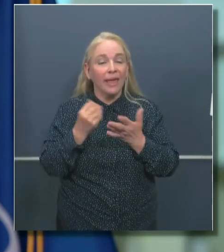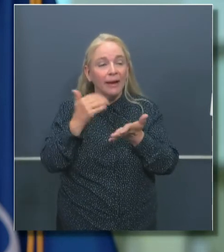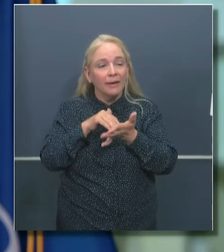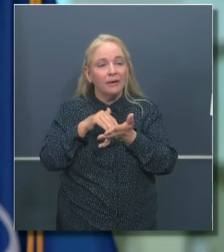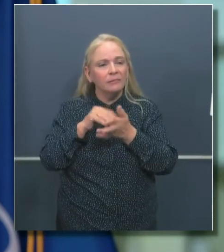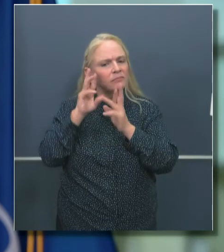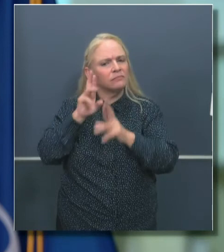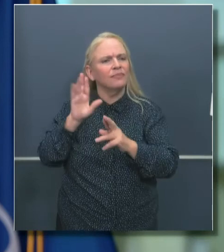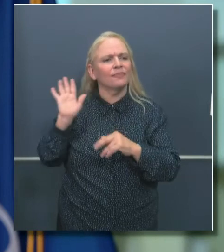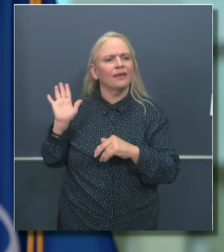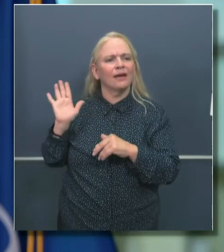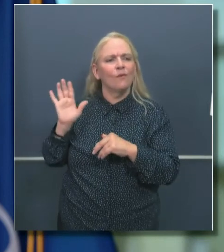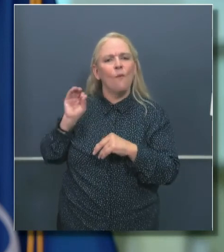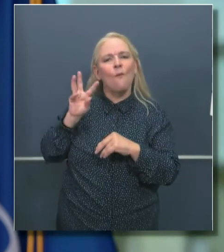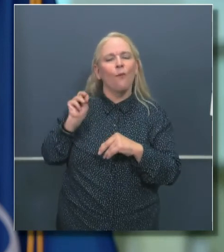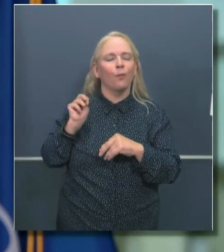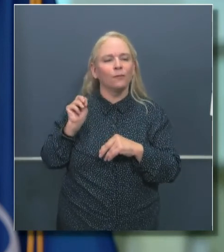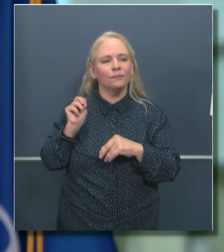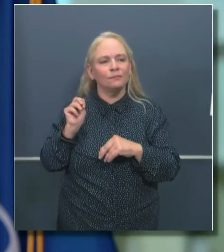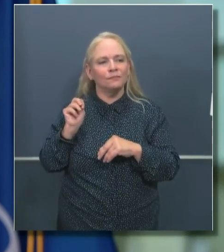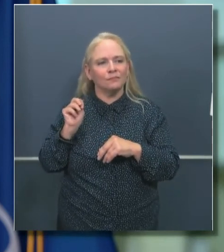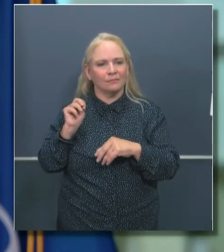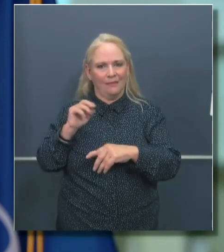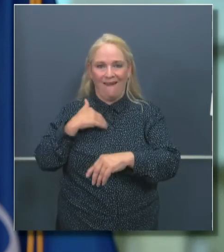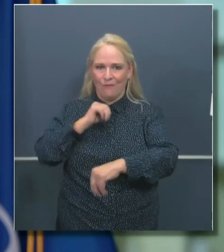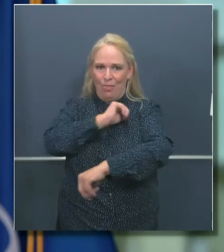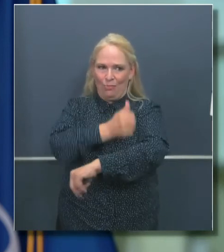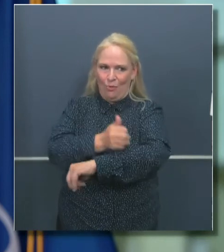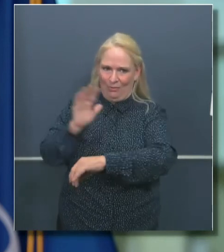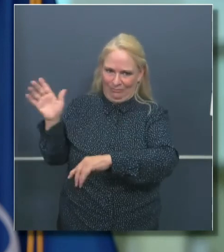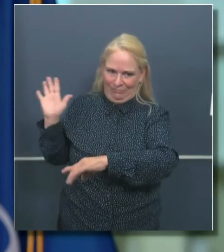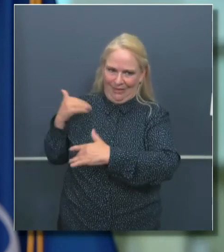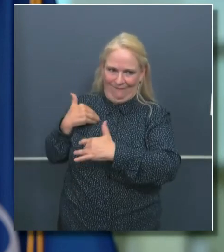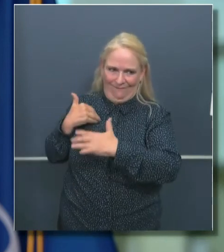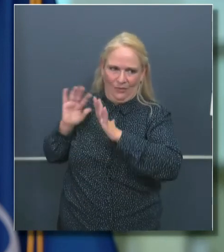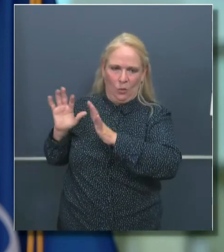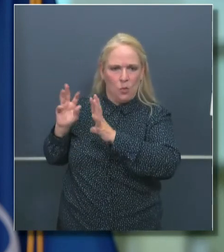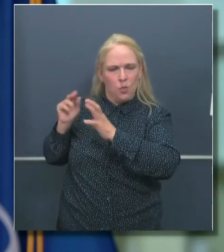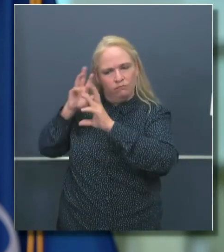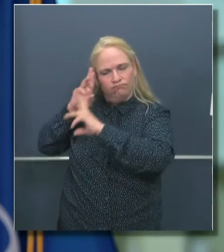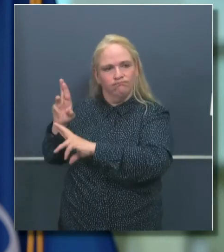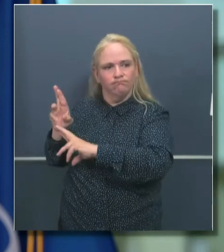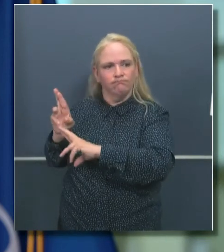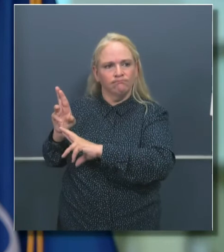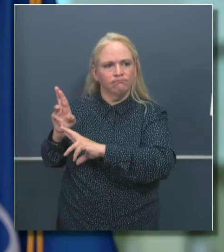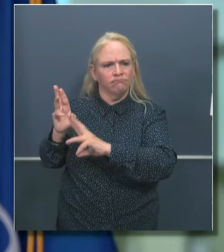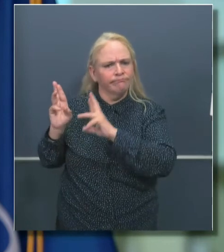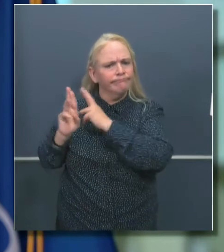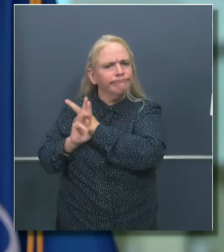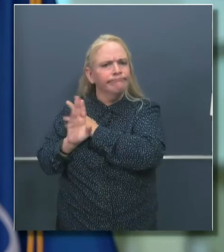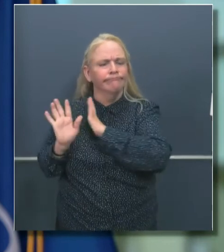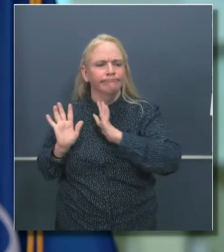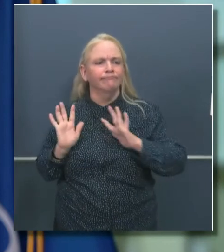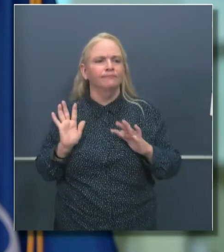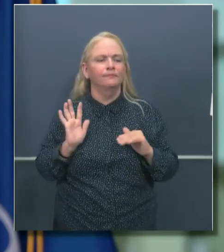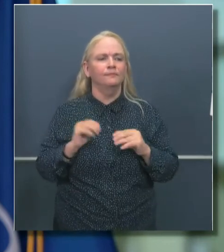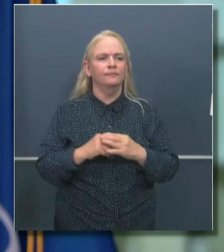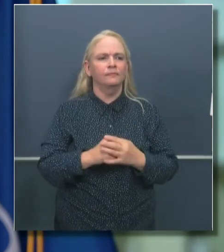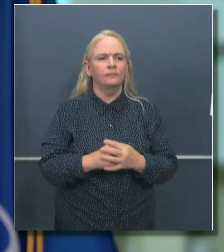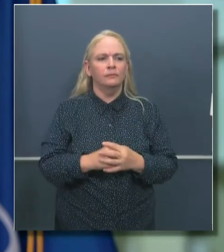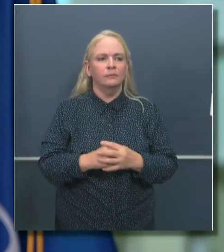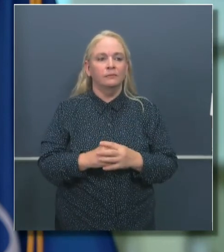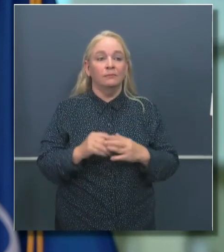their sovereignty and respecting the incredible partnership we have had over the course of many, many years, but also in the beginning of this